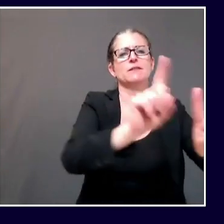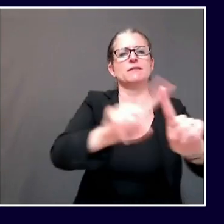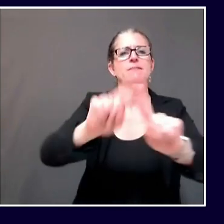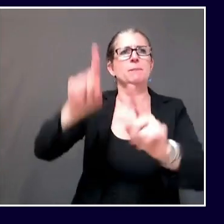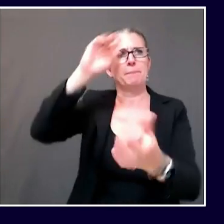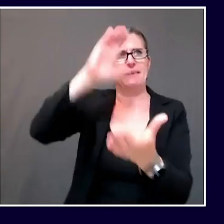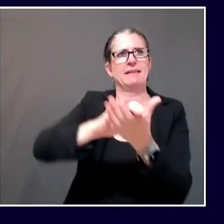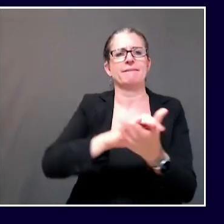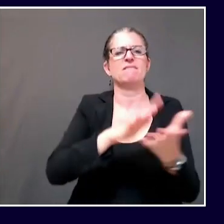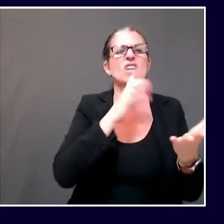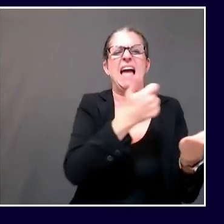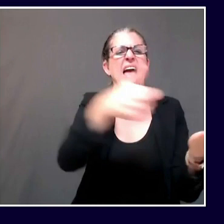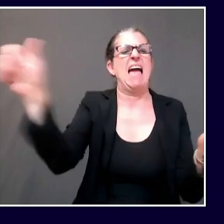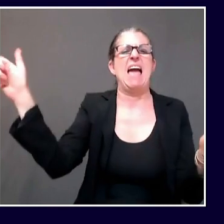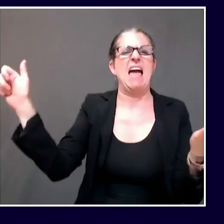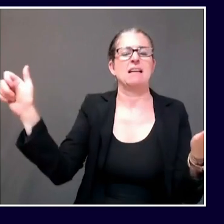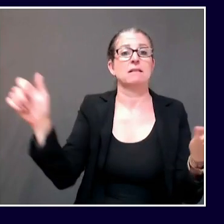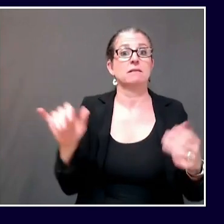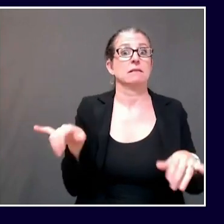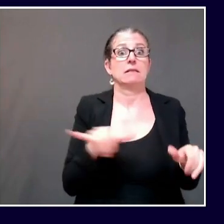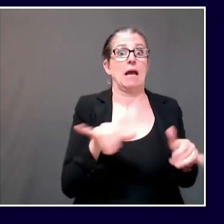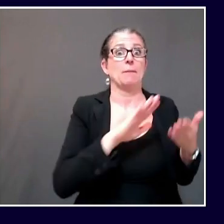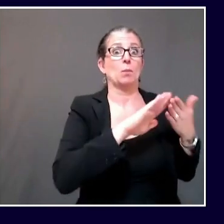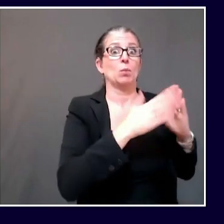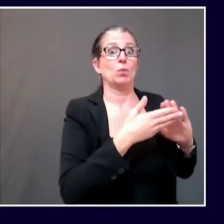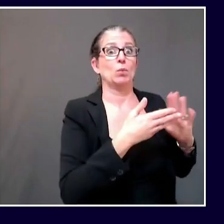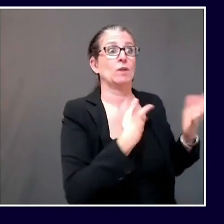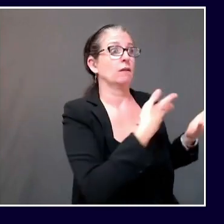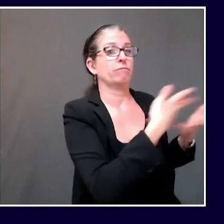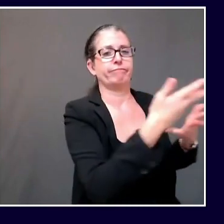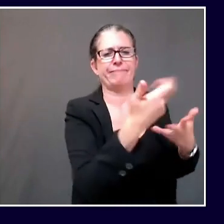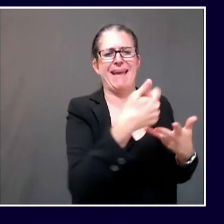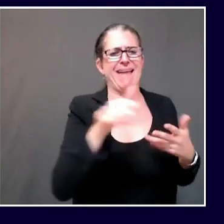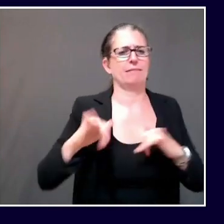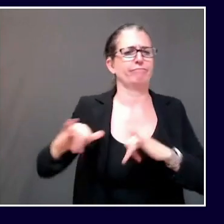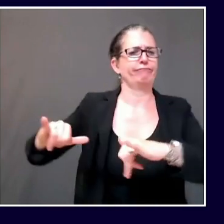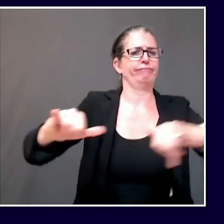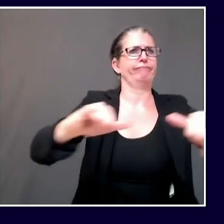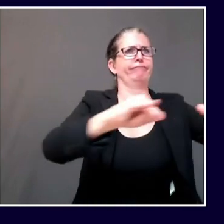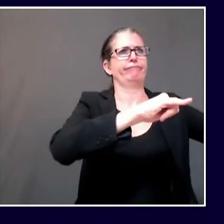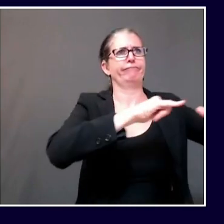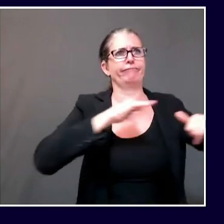sort. So when we think about gatherings, to us, it